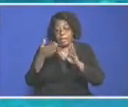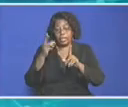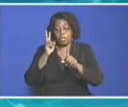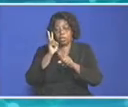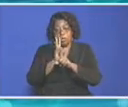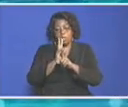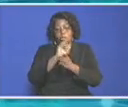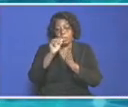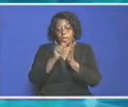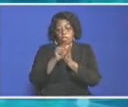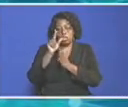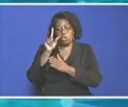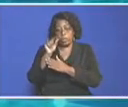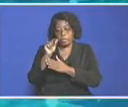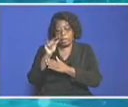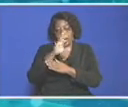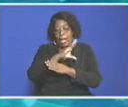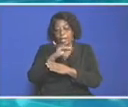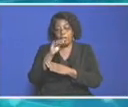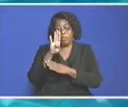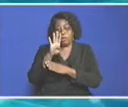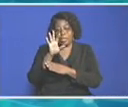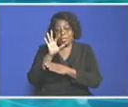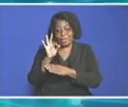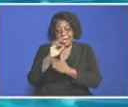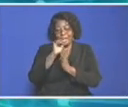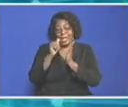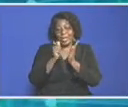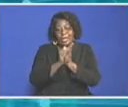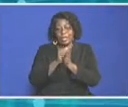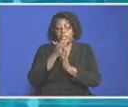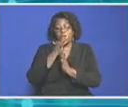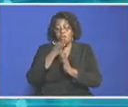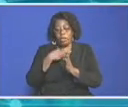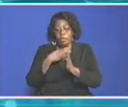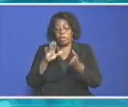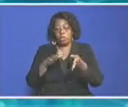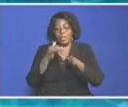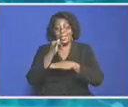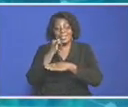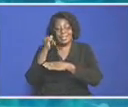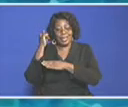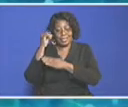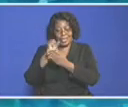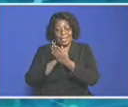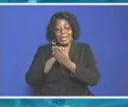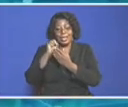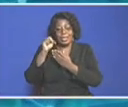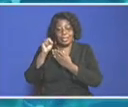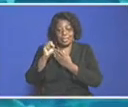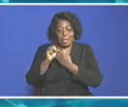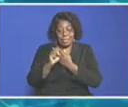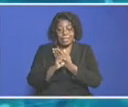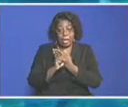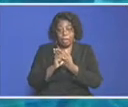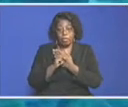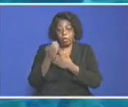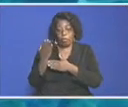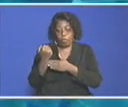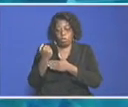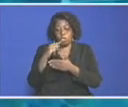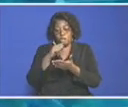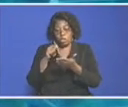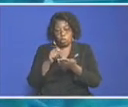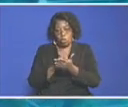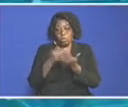a 20-year-old male and 49-year-old female, both of New Providence, who died yesterday, September 14th, pushing the COVID death